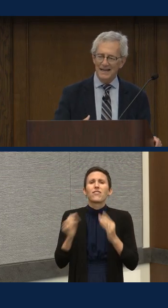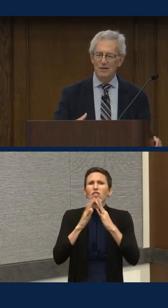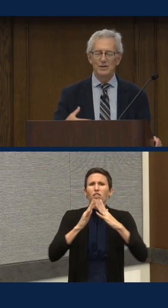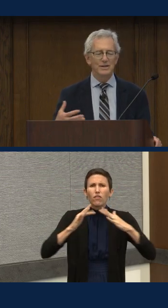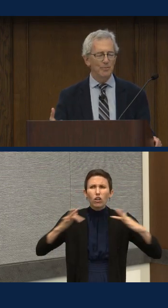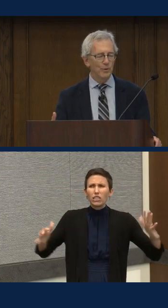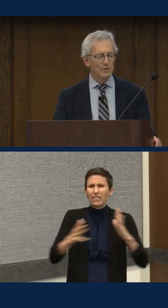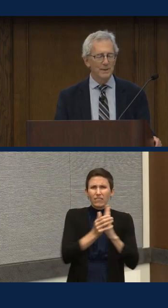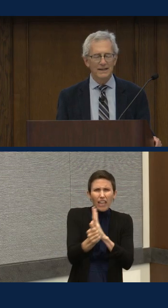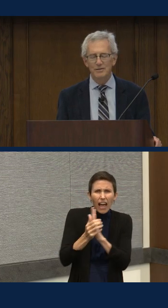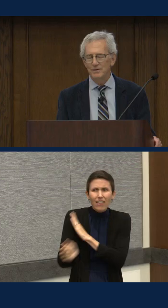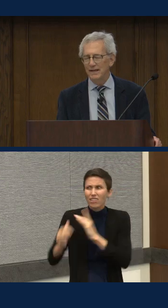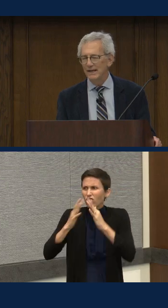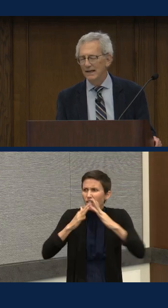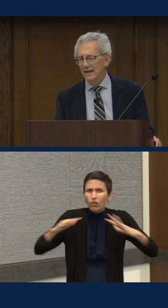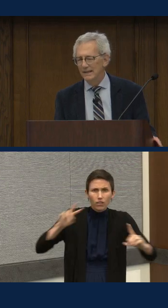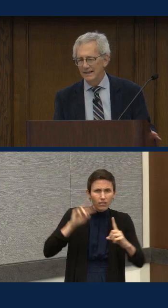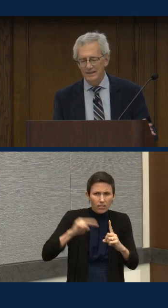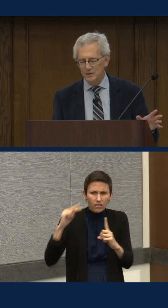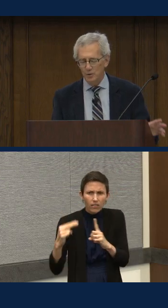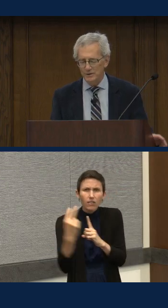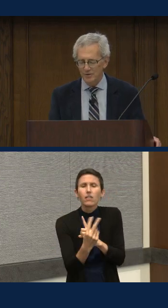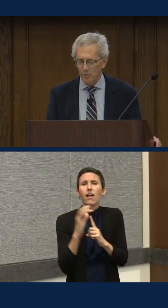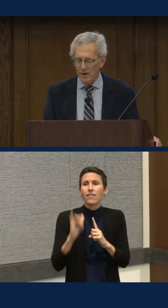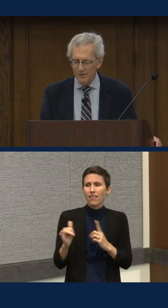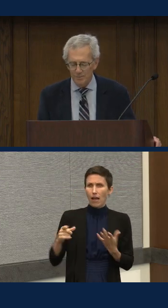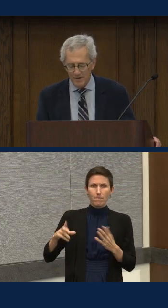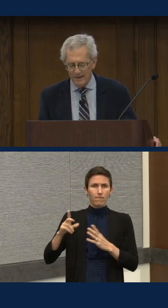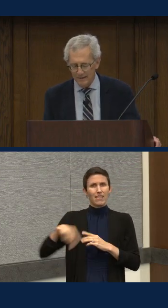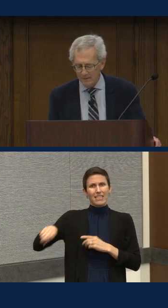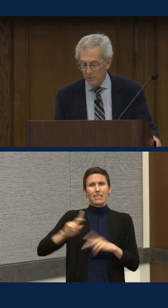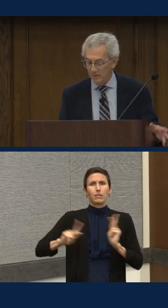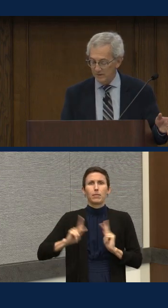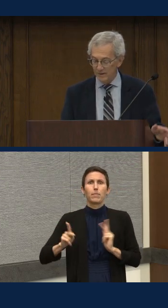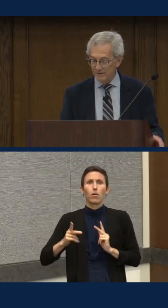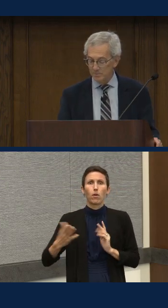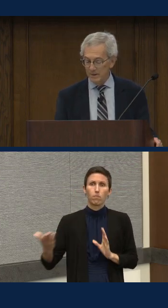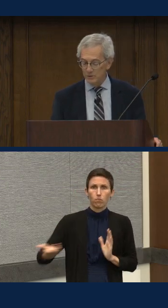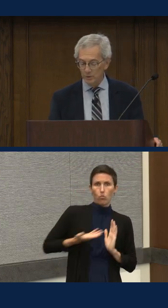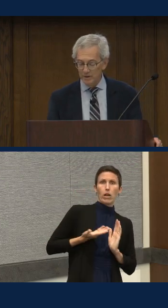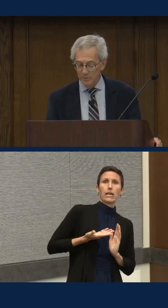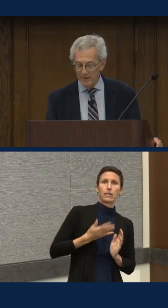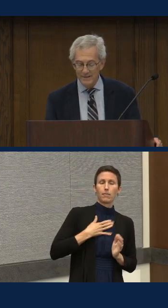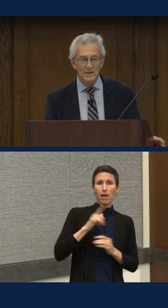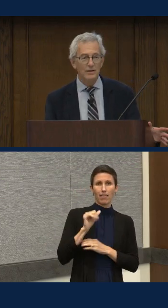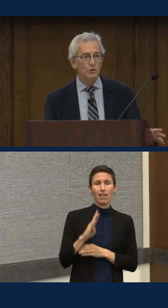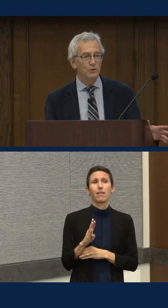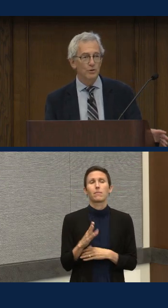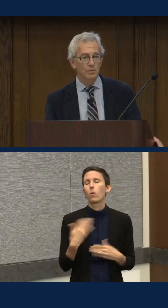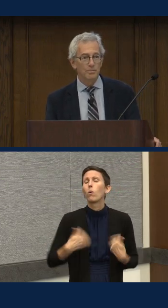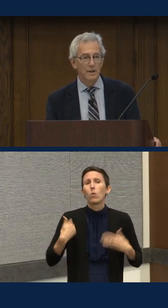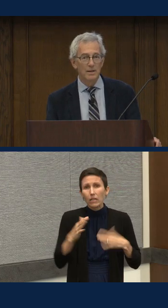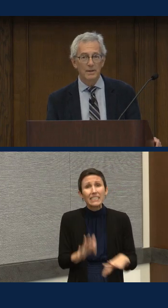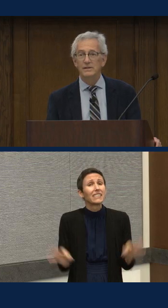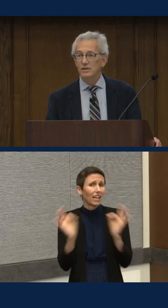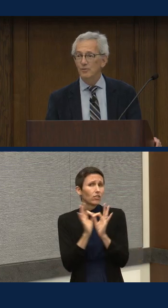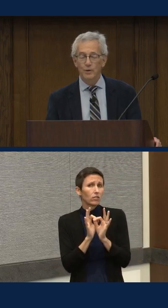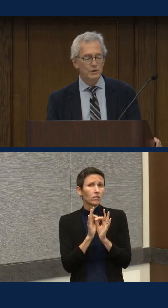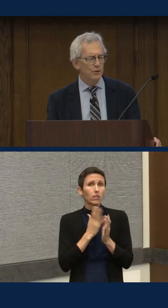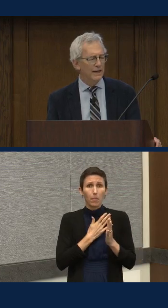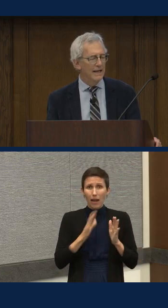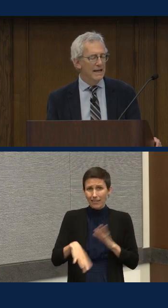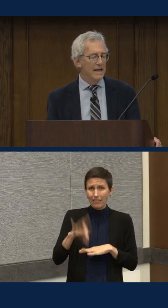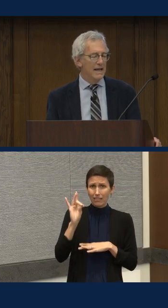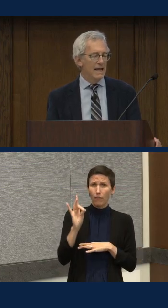of talent and perspective that these folks have brought to my, it's really been essential to my